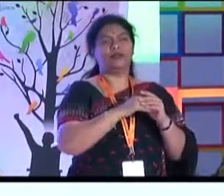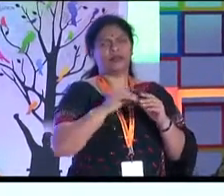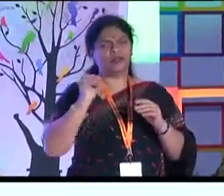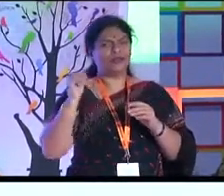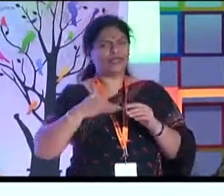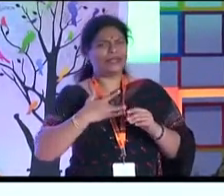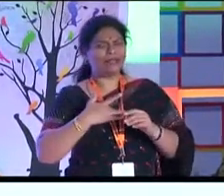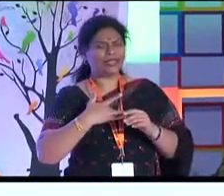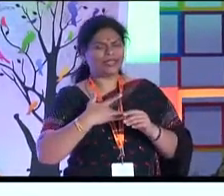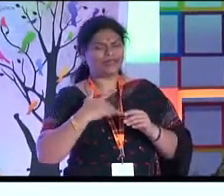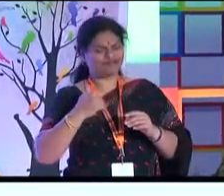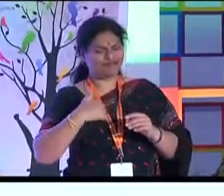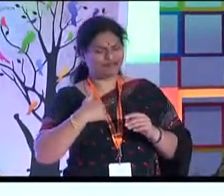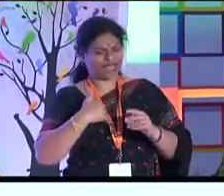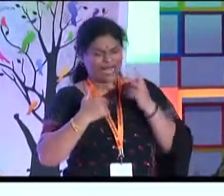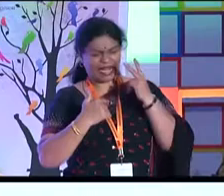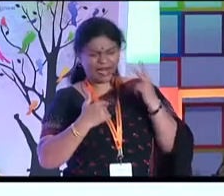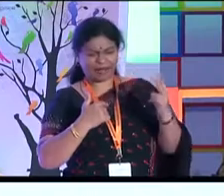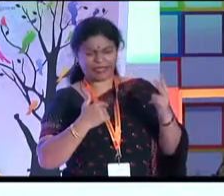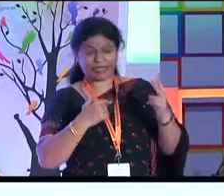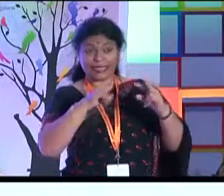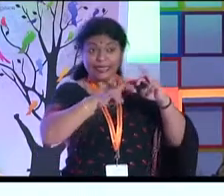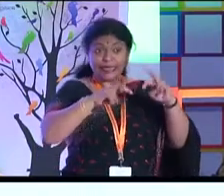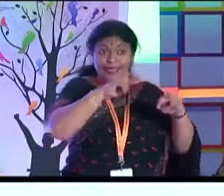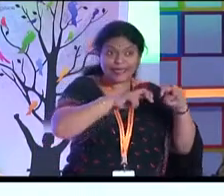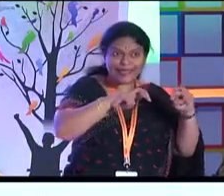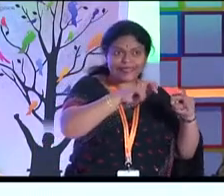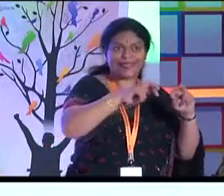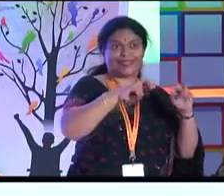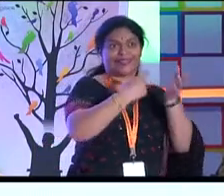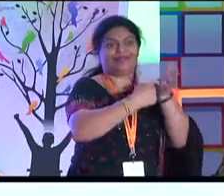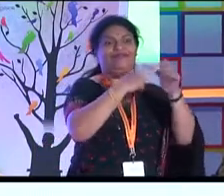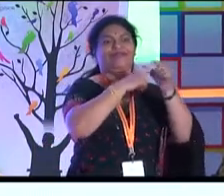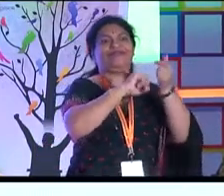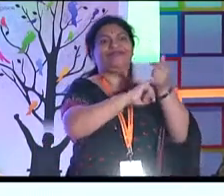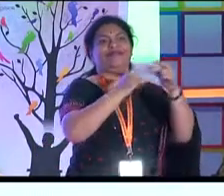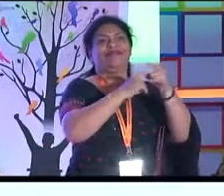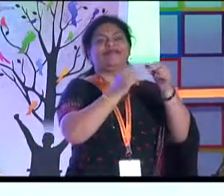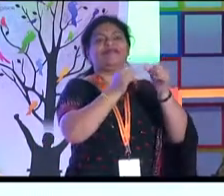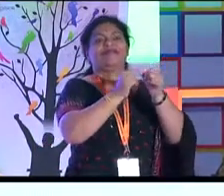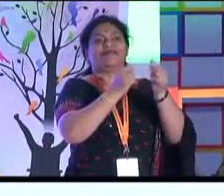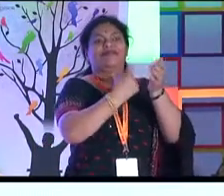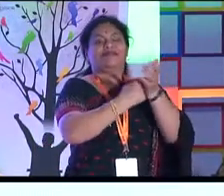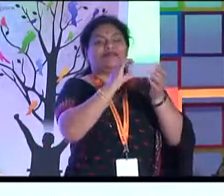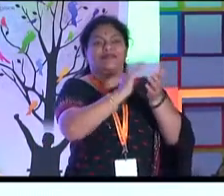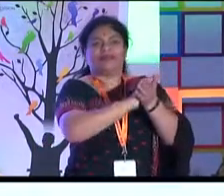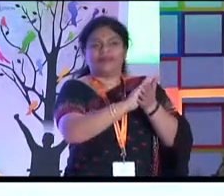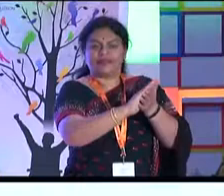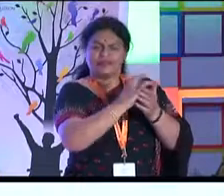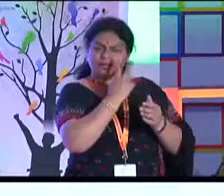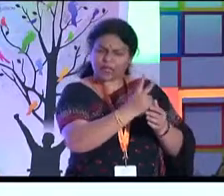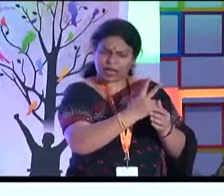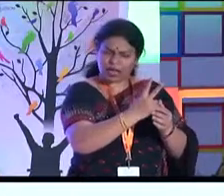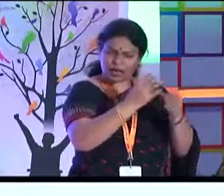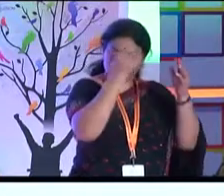at the research side of it. Can we understand, and maybe can we